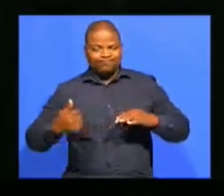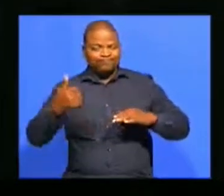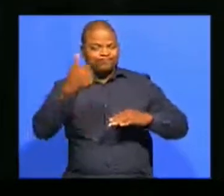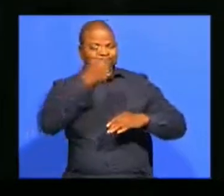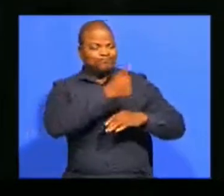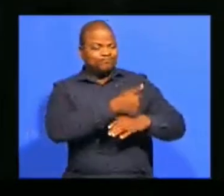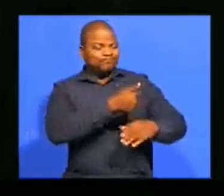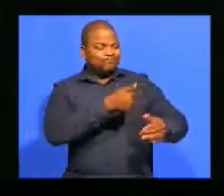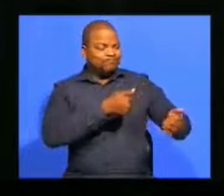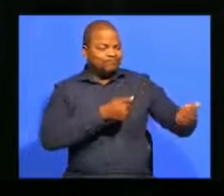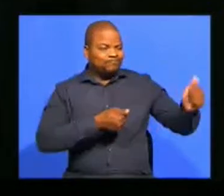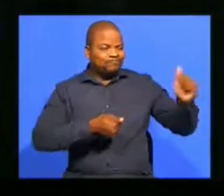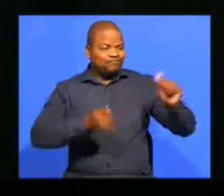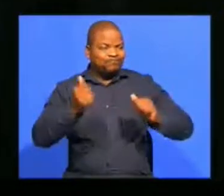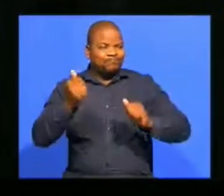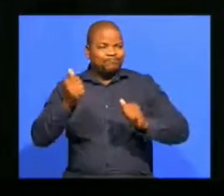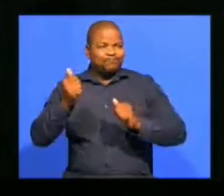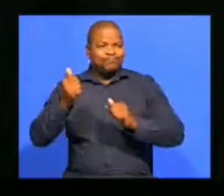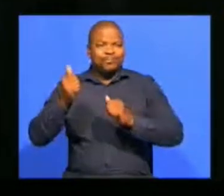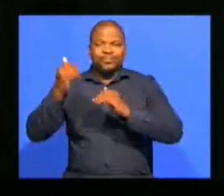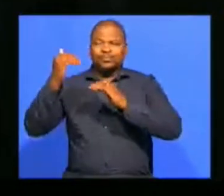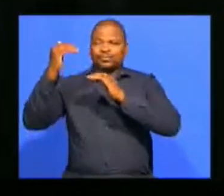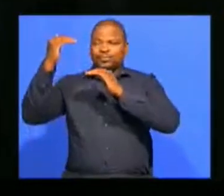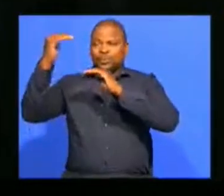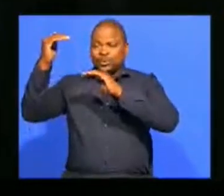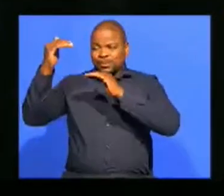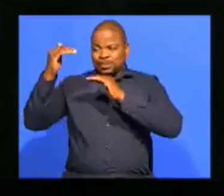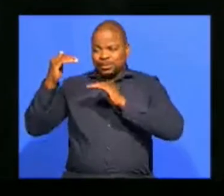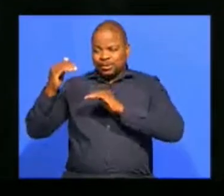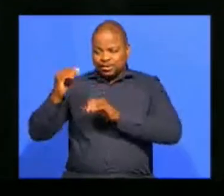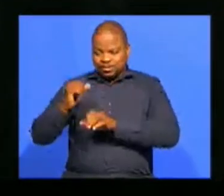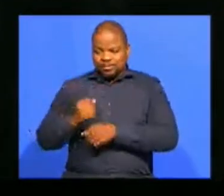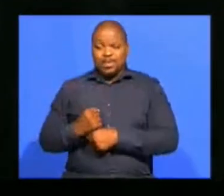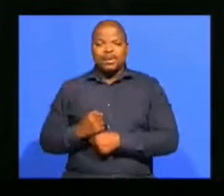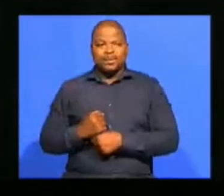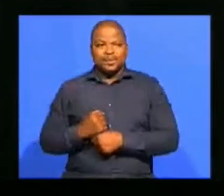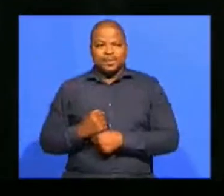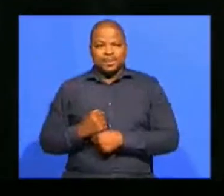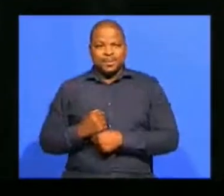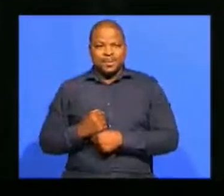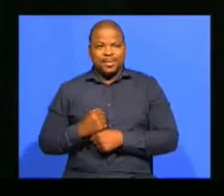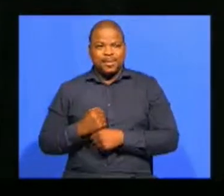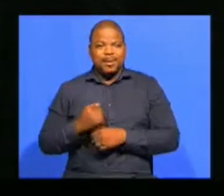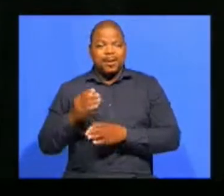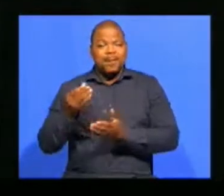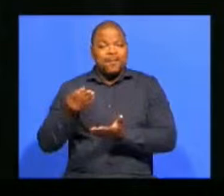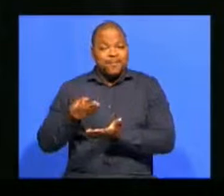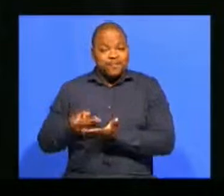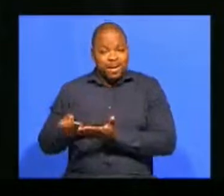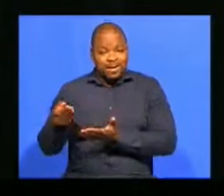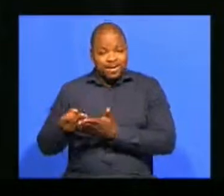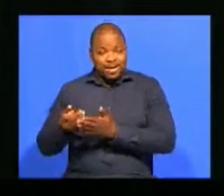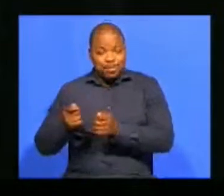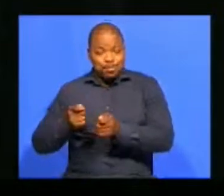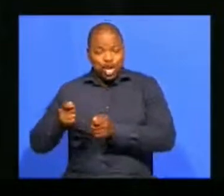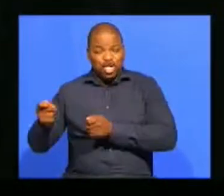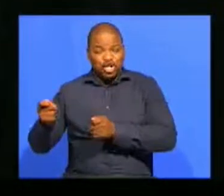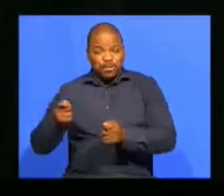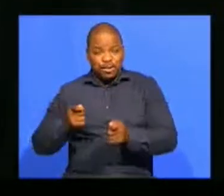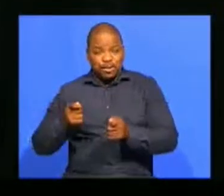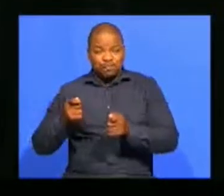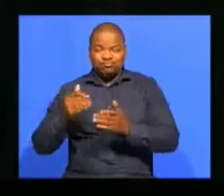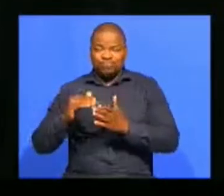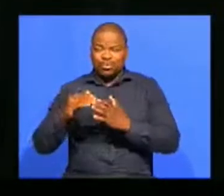themselves as a determiner of standards in matters to do with financial management